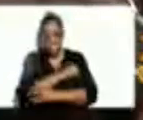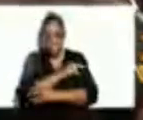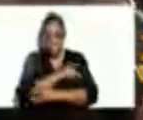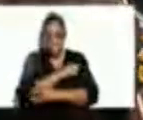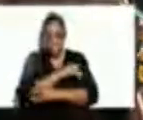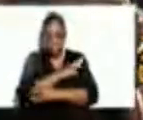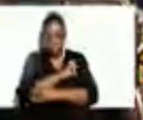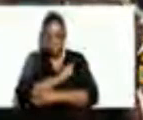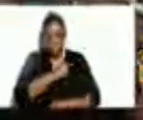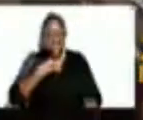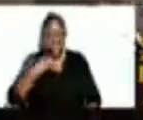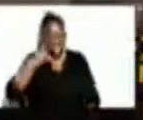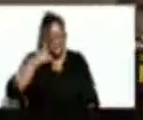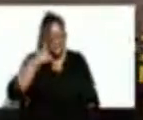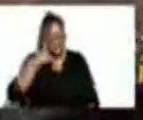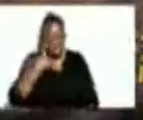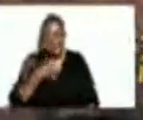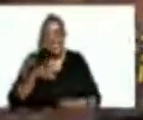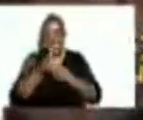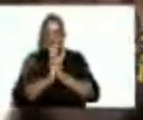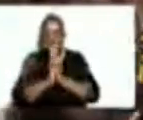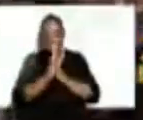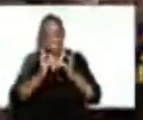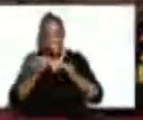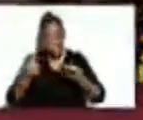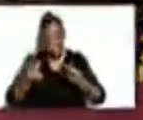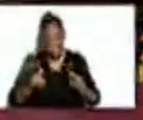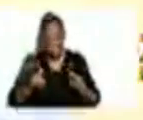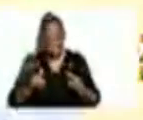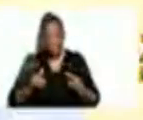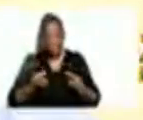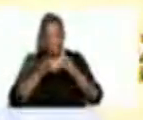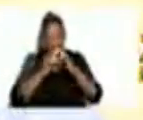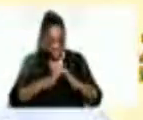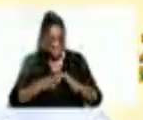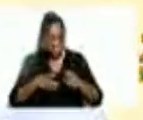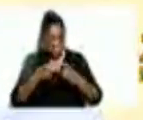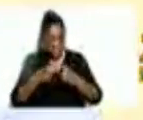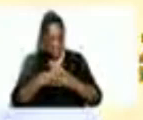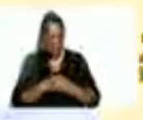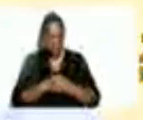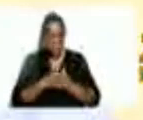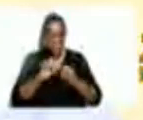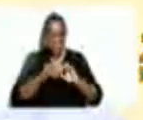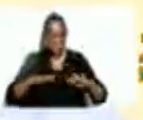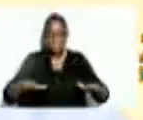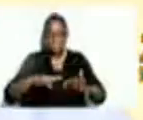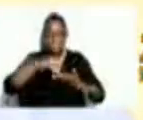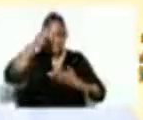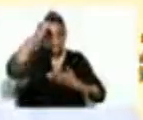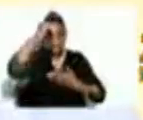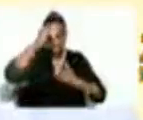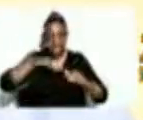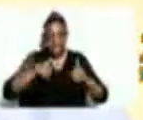He called the hostel and he asked if he can come and just bless us with some gifts so that the kids can learn